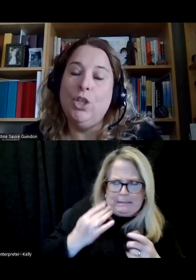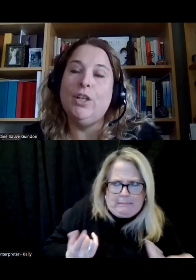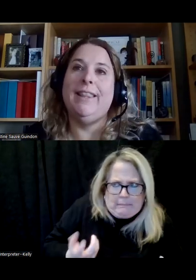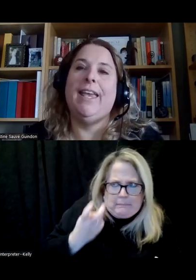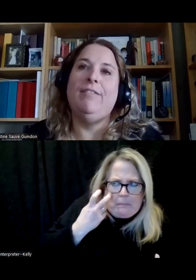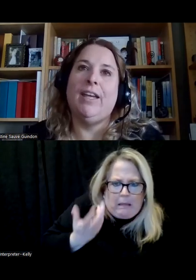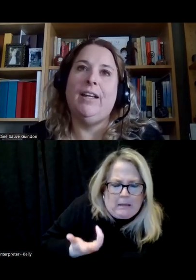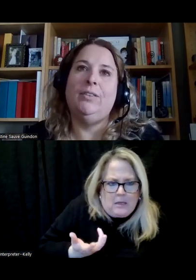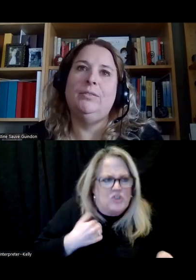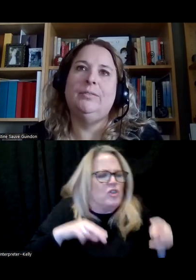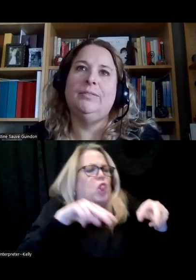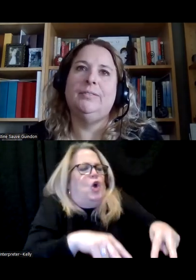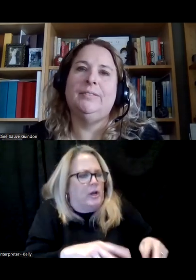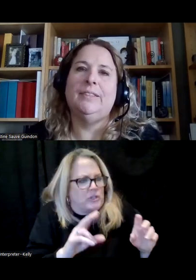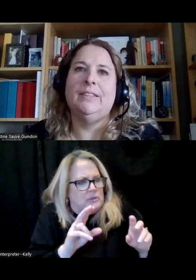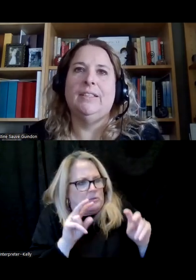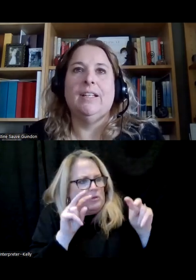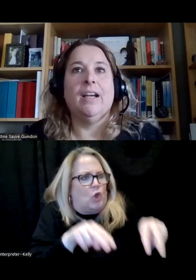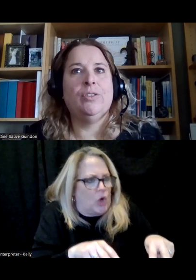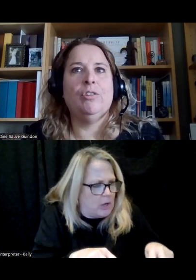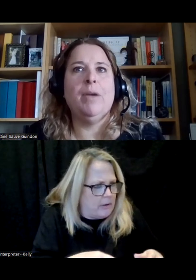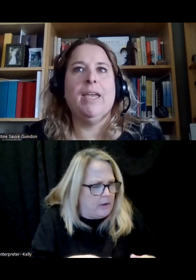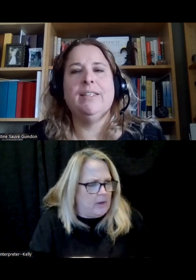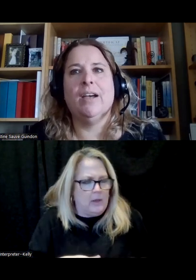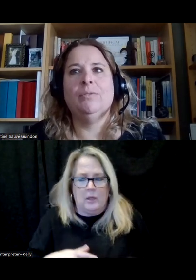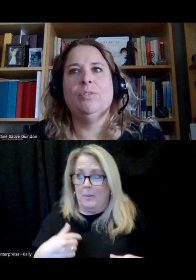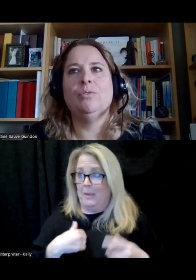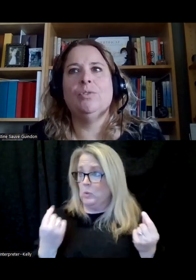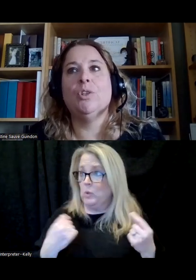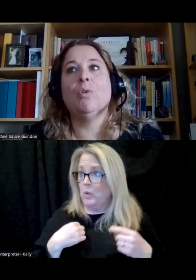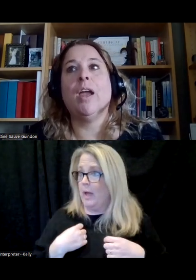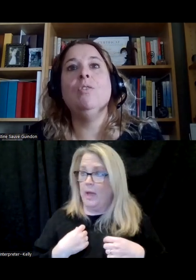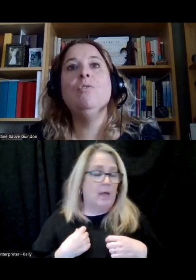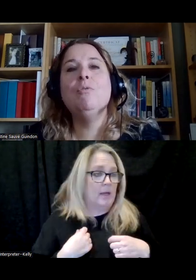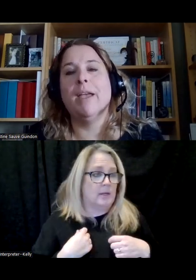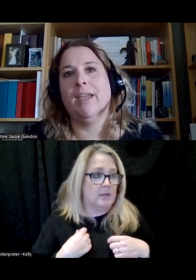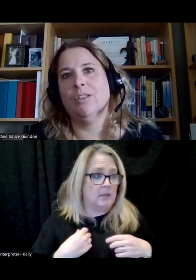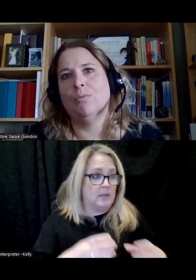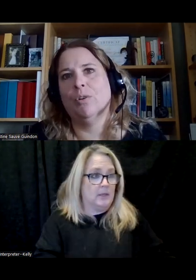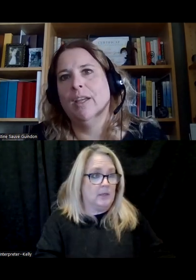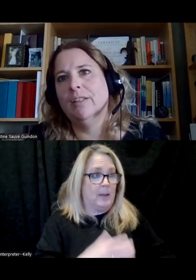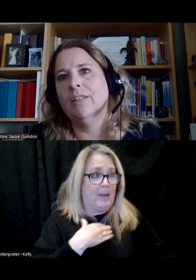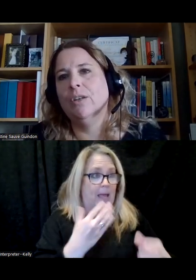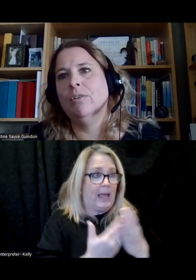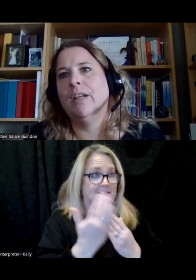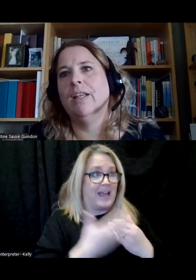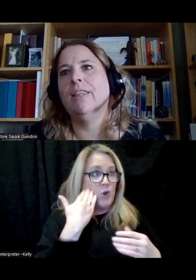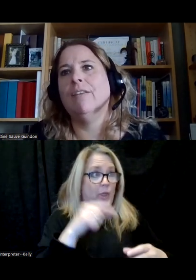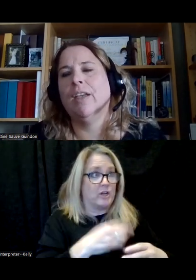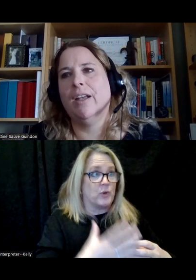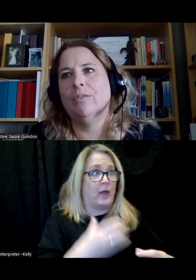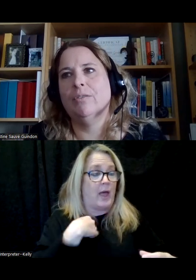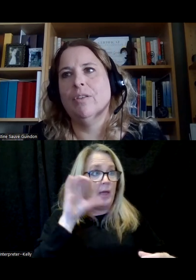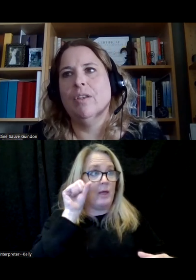Just look at the avocado. I turned my head down towards where I knew my hands were and continued cutting